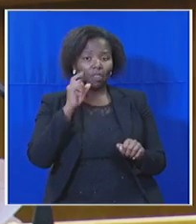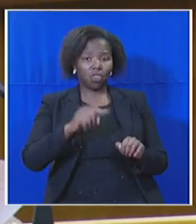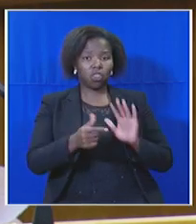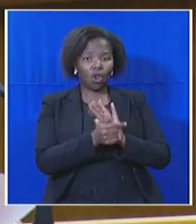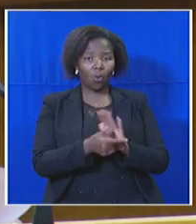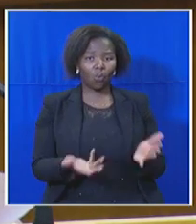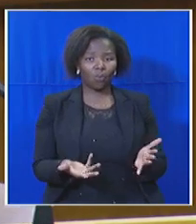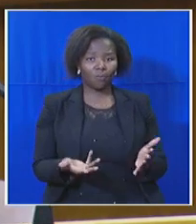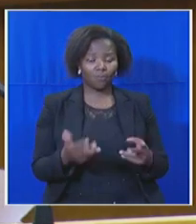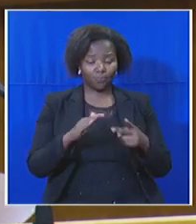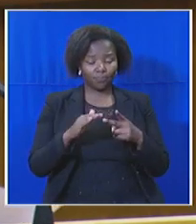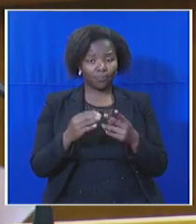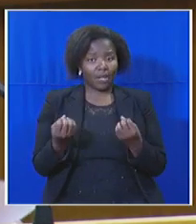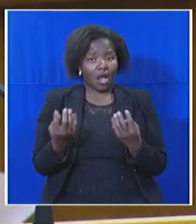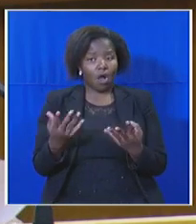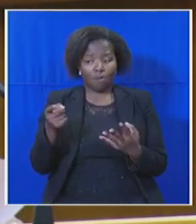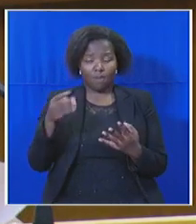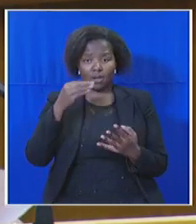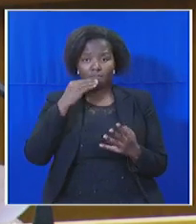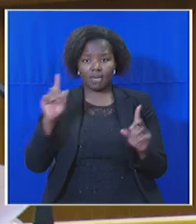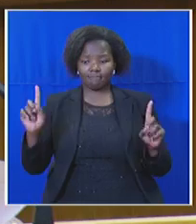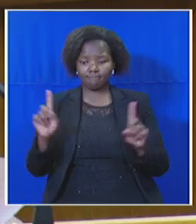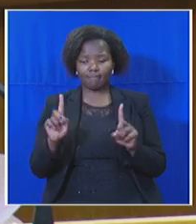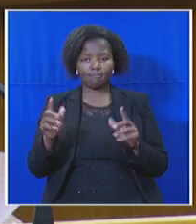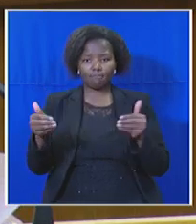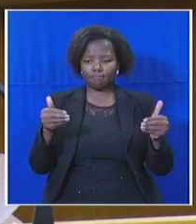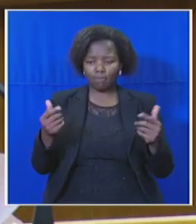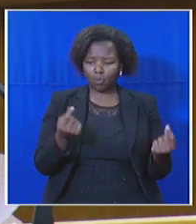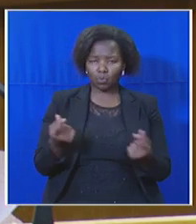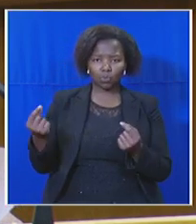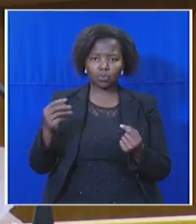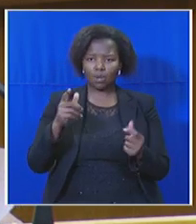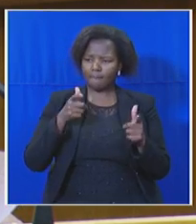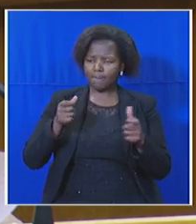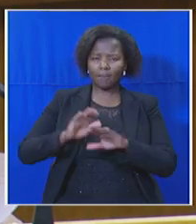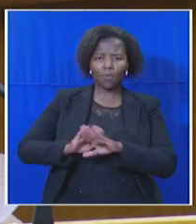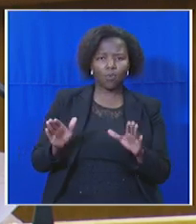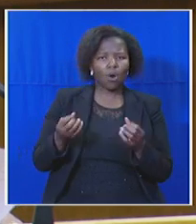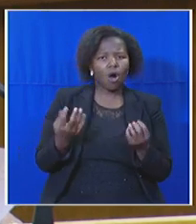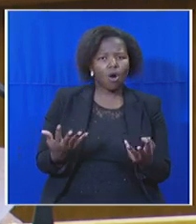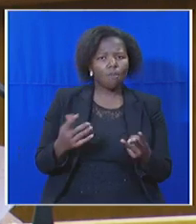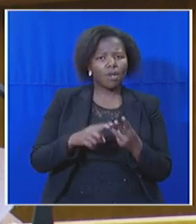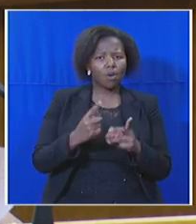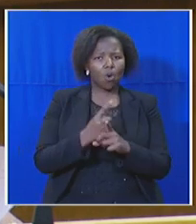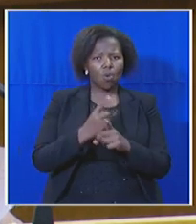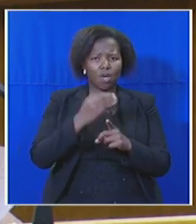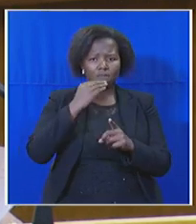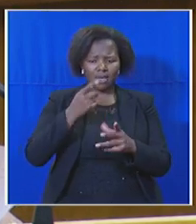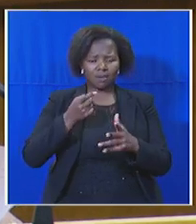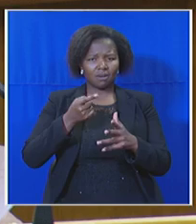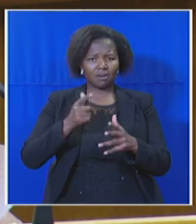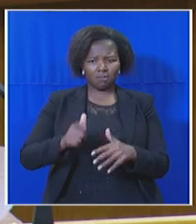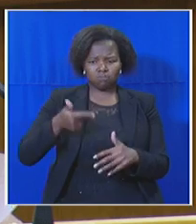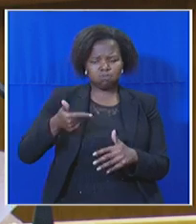How many are proficient in hand-to-hand combat, utilization of non-lethal means? Why don't they carry batons? That is the